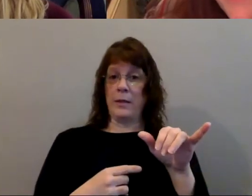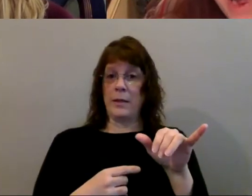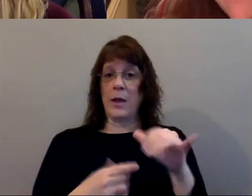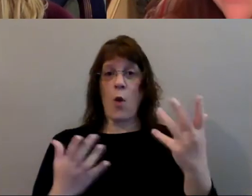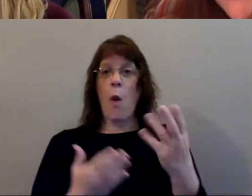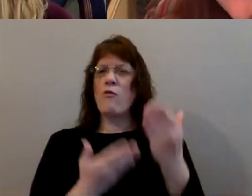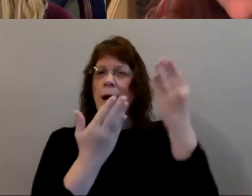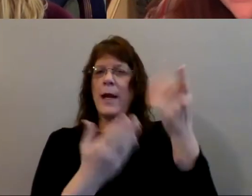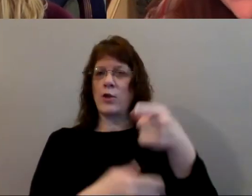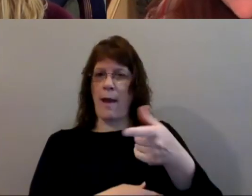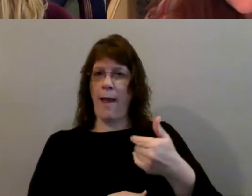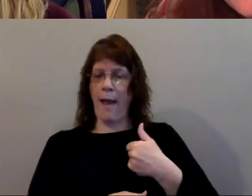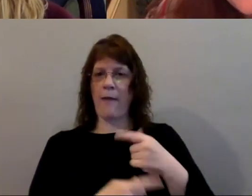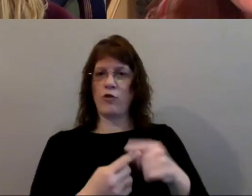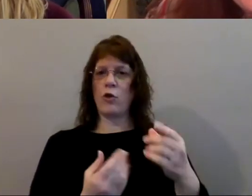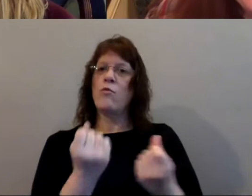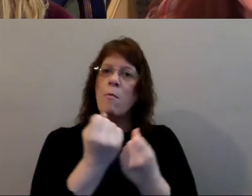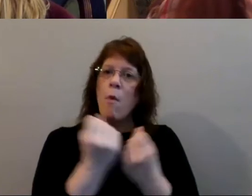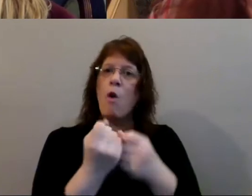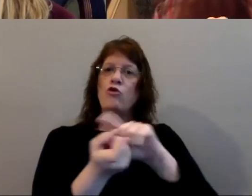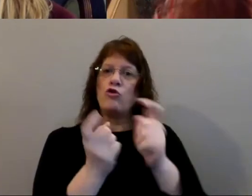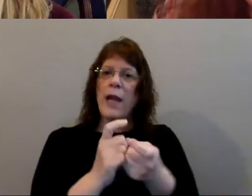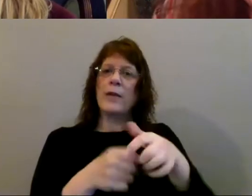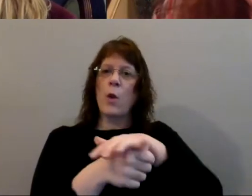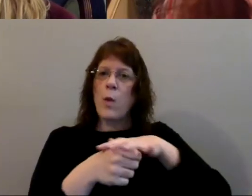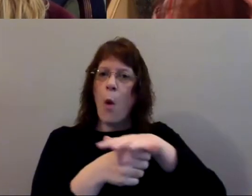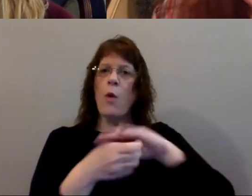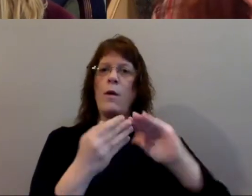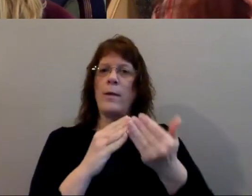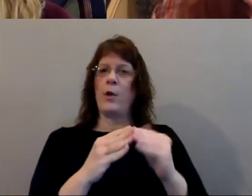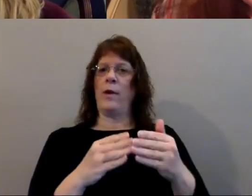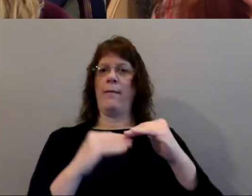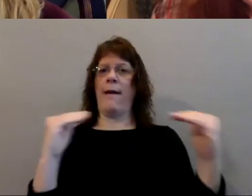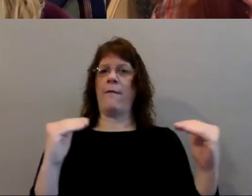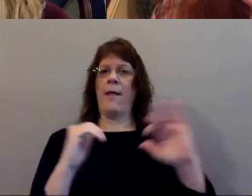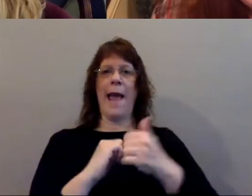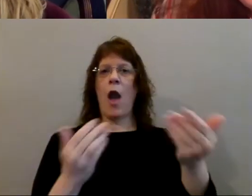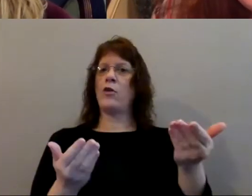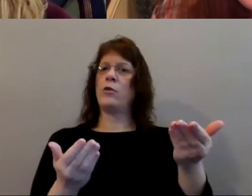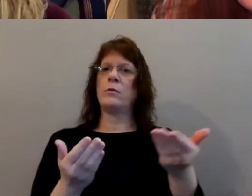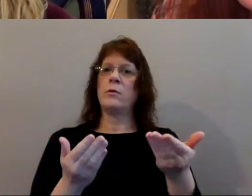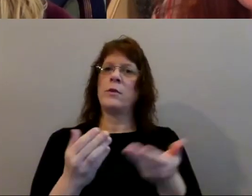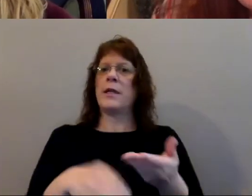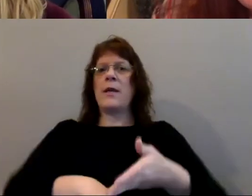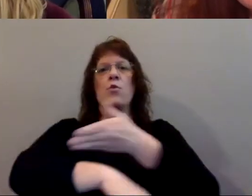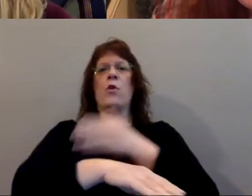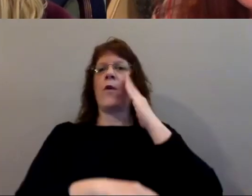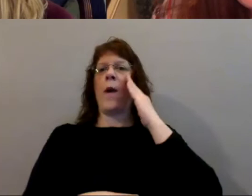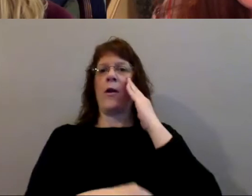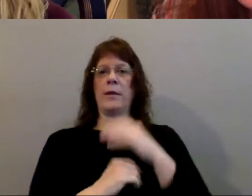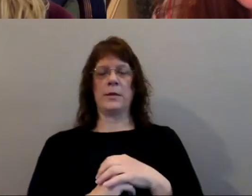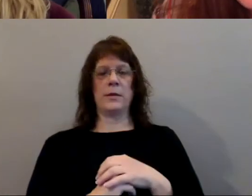recommendations do you have to promote change at a local community level to raise awareness? So I'd say the first step is just leading